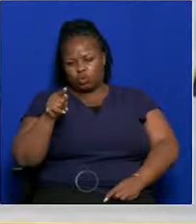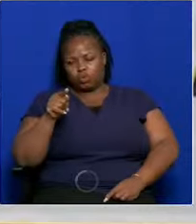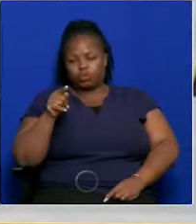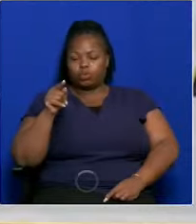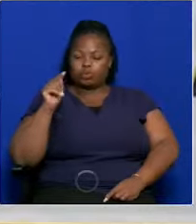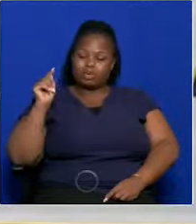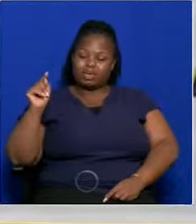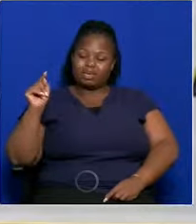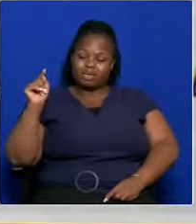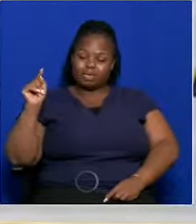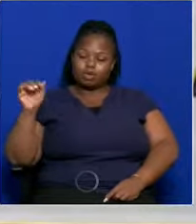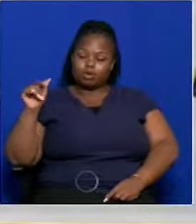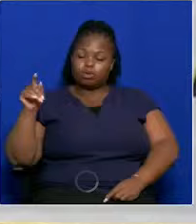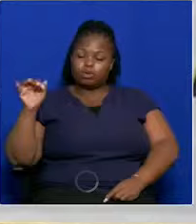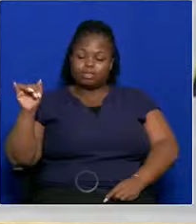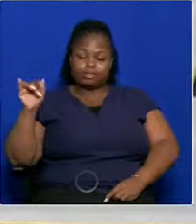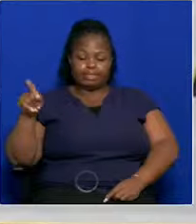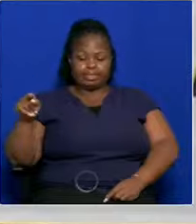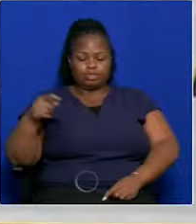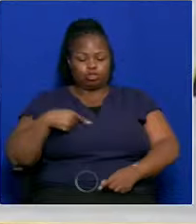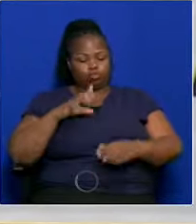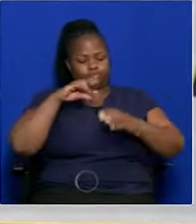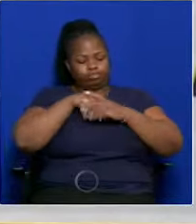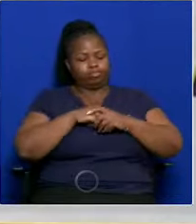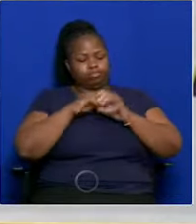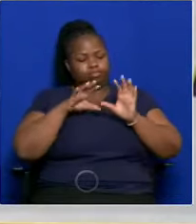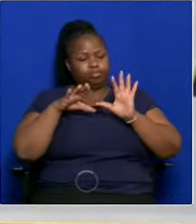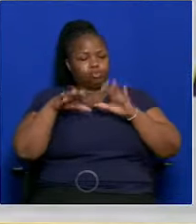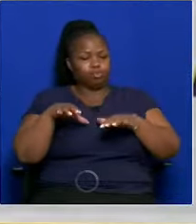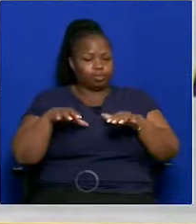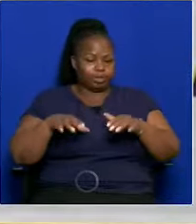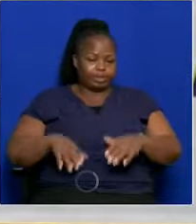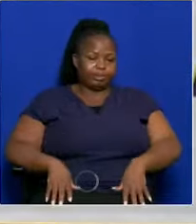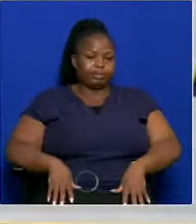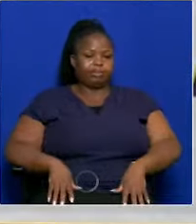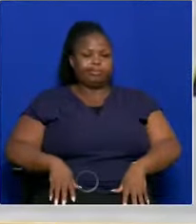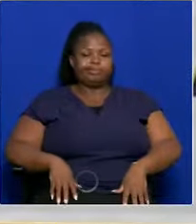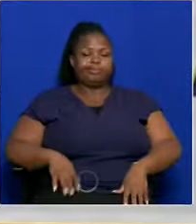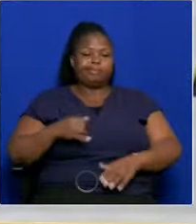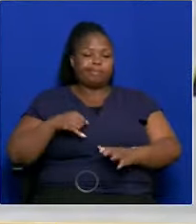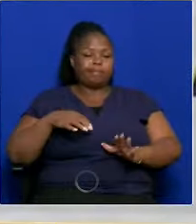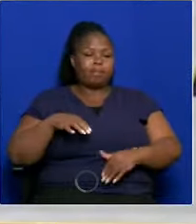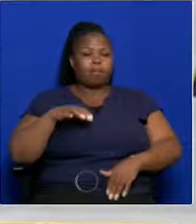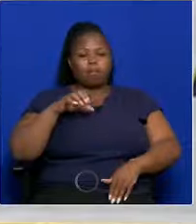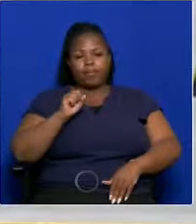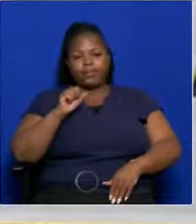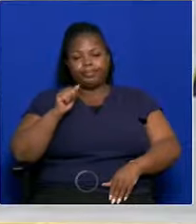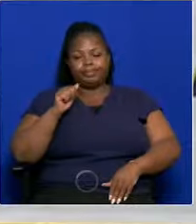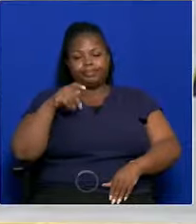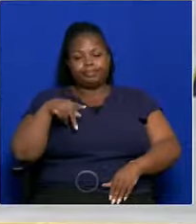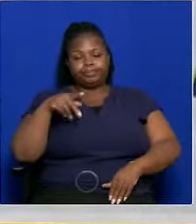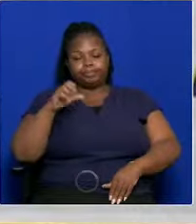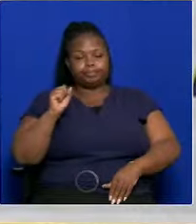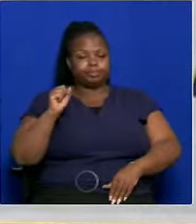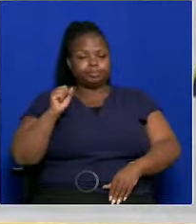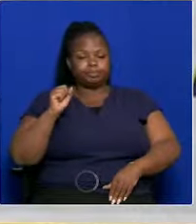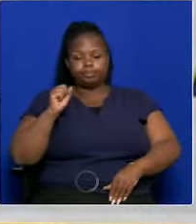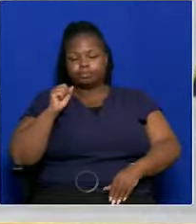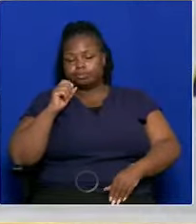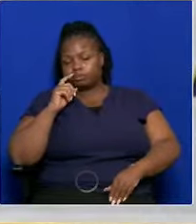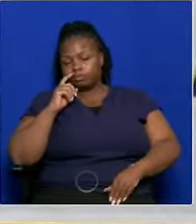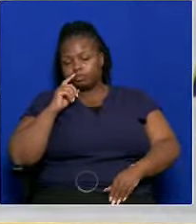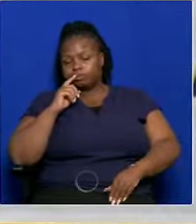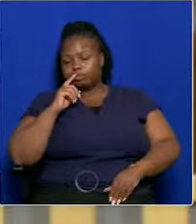part of a particular grouping within the SAPS, and I'm putting it just for your comment, because I thought that's